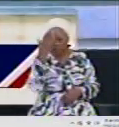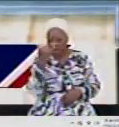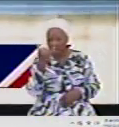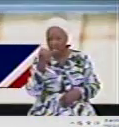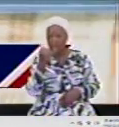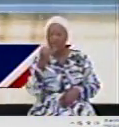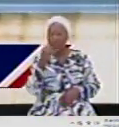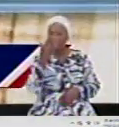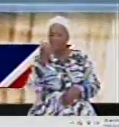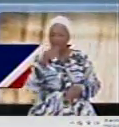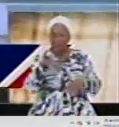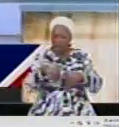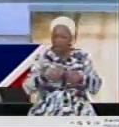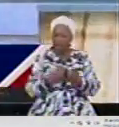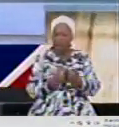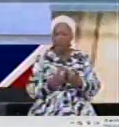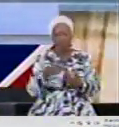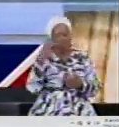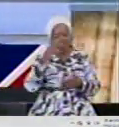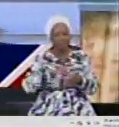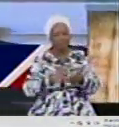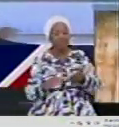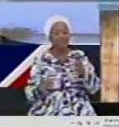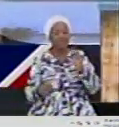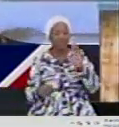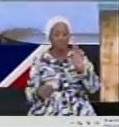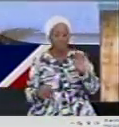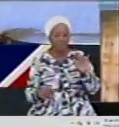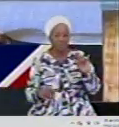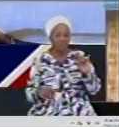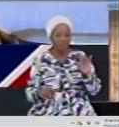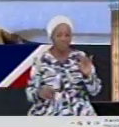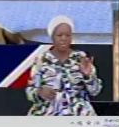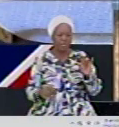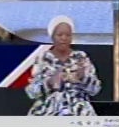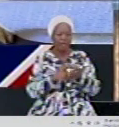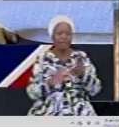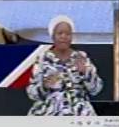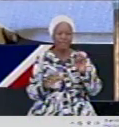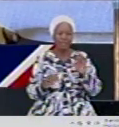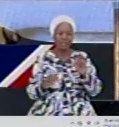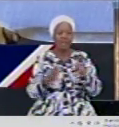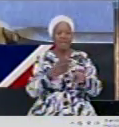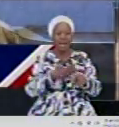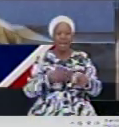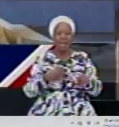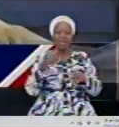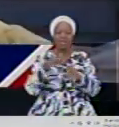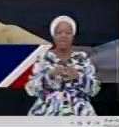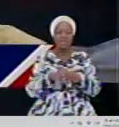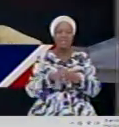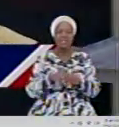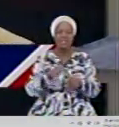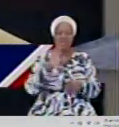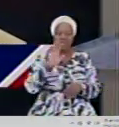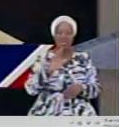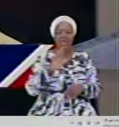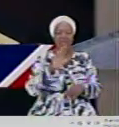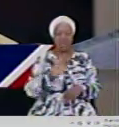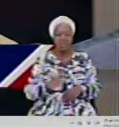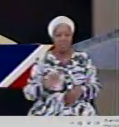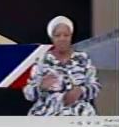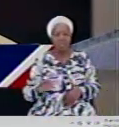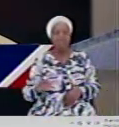what grounds? Look at verse 18. It says in verse 18, and in thy seed